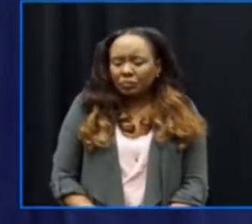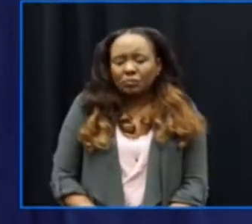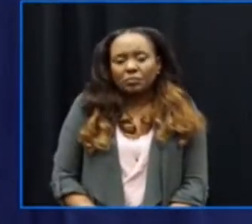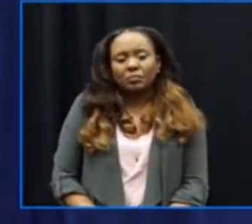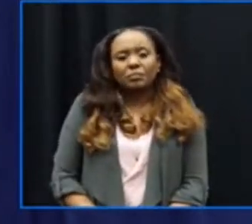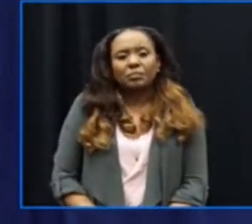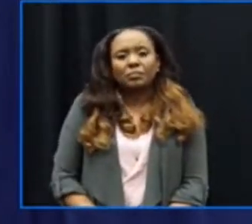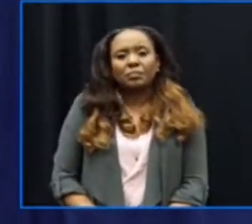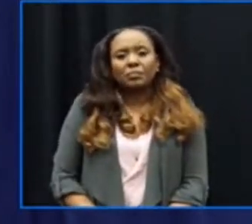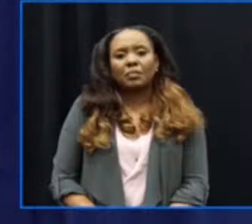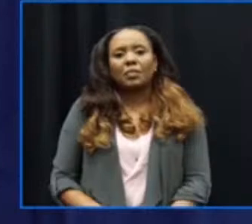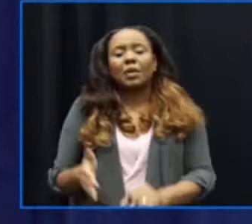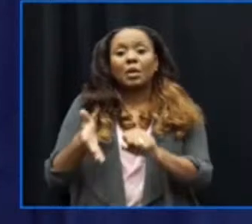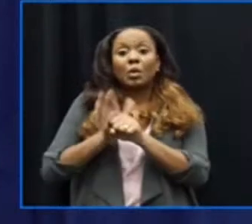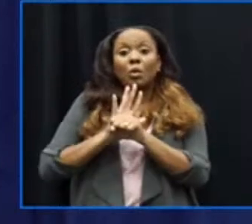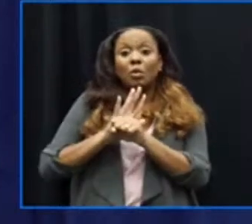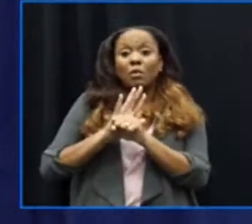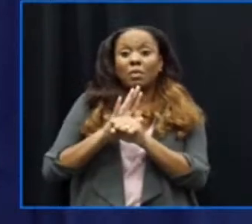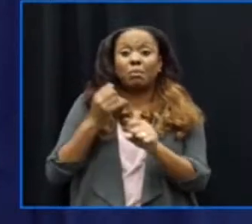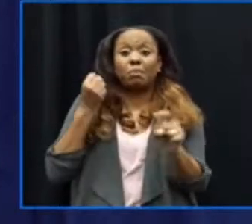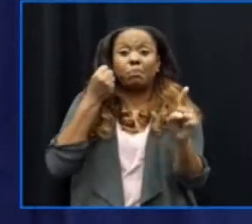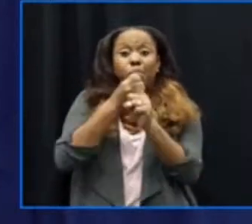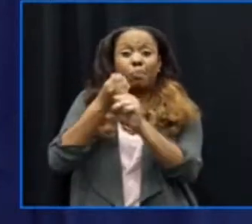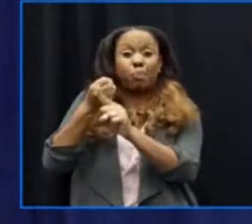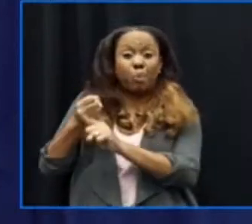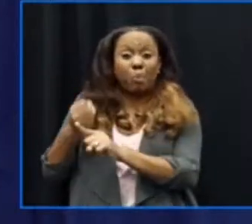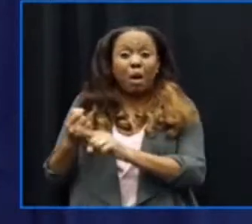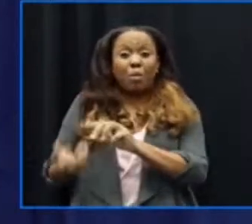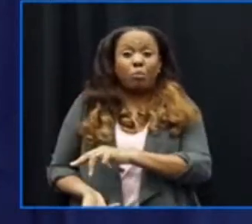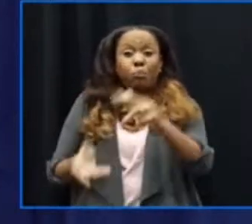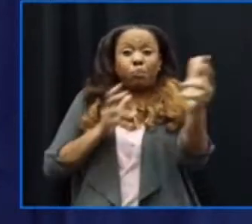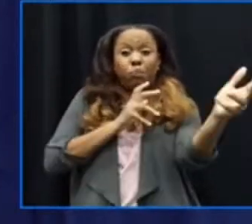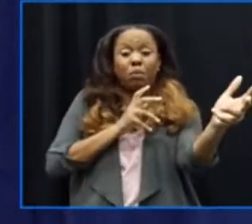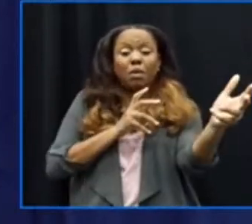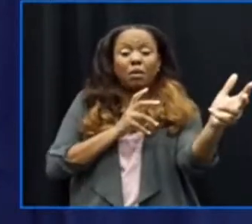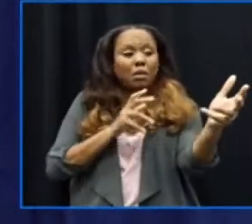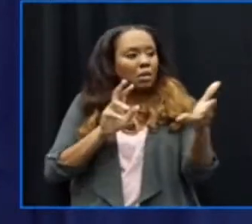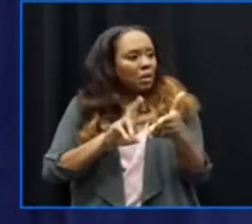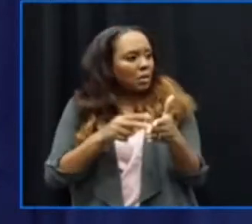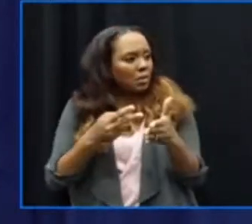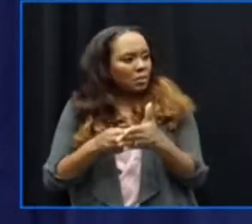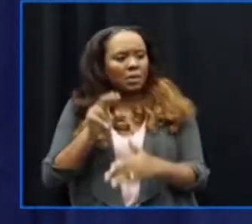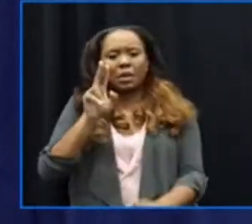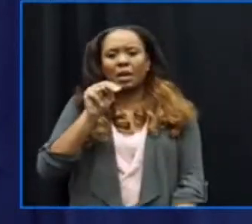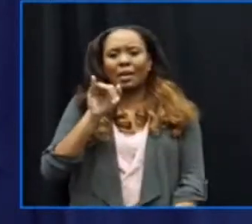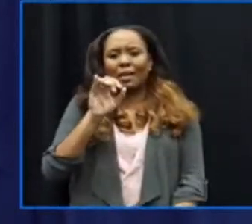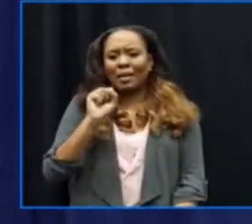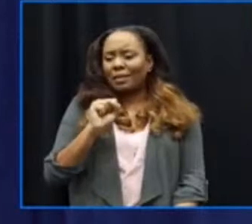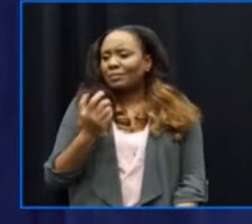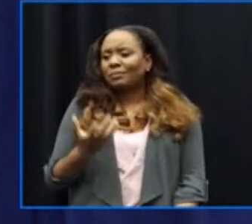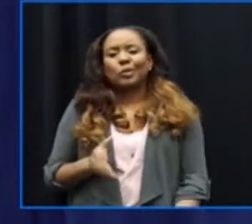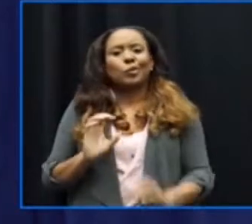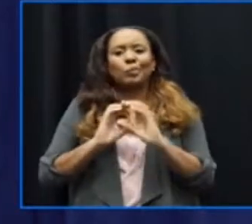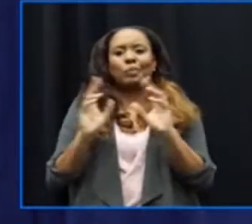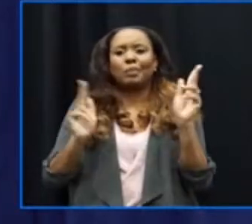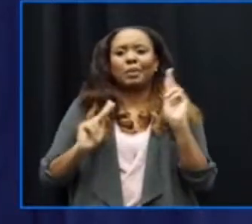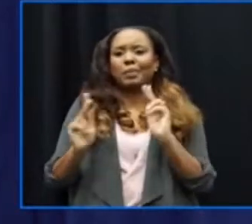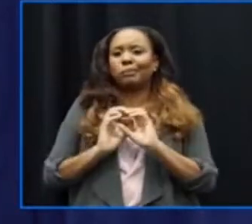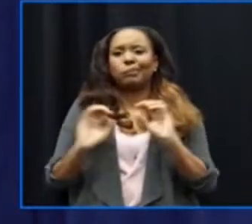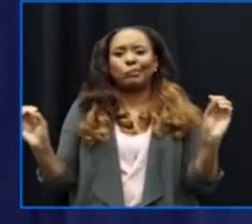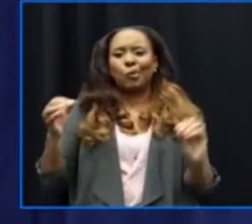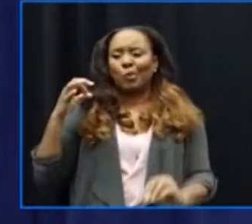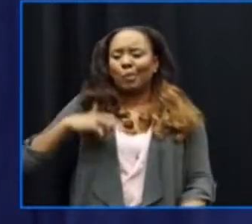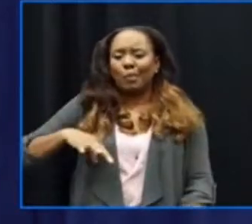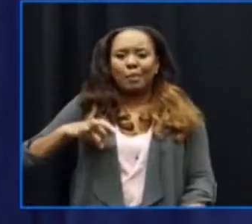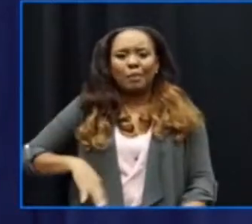COVID-19, we all know in 2020, affected labor, and therefore contribution income was down. No benefits on the National Insurance Fund were